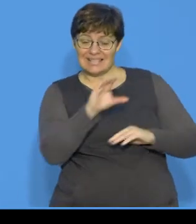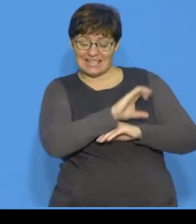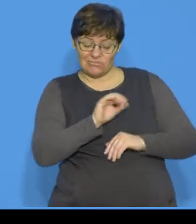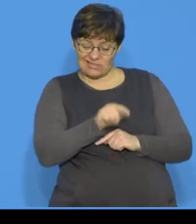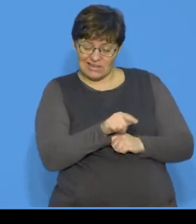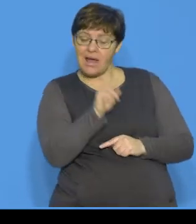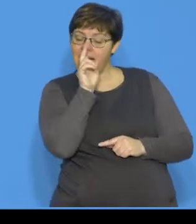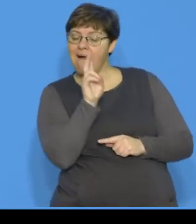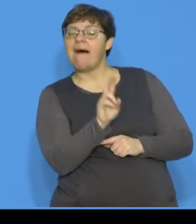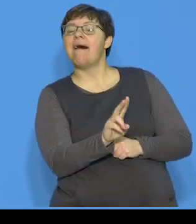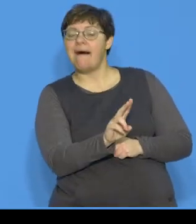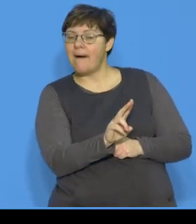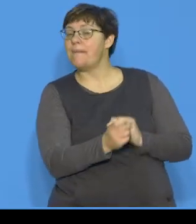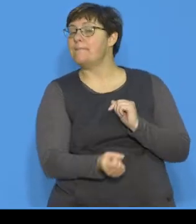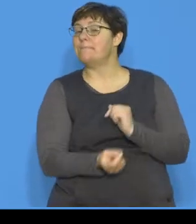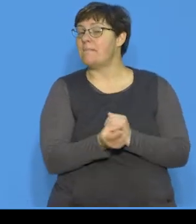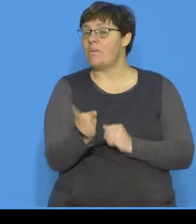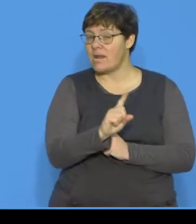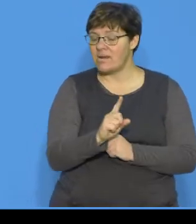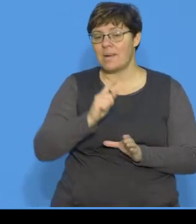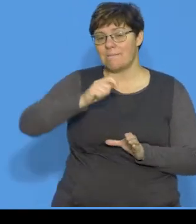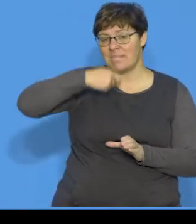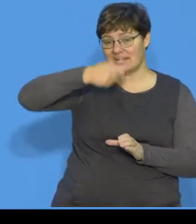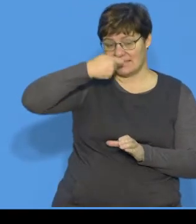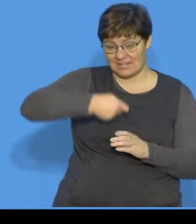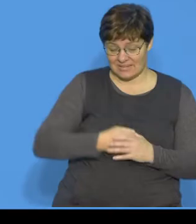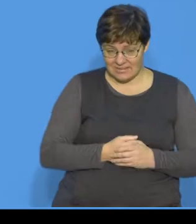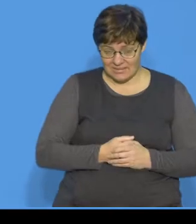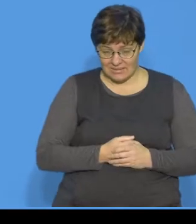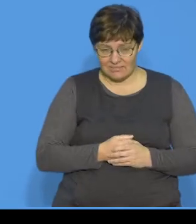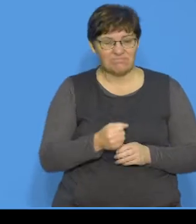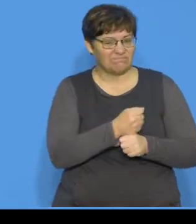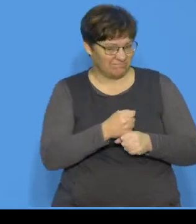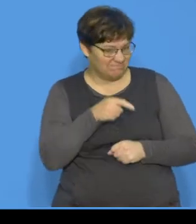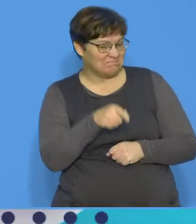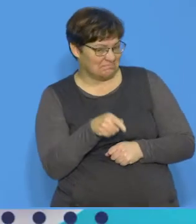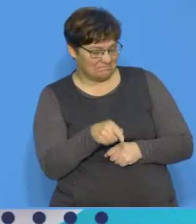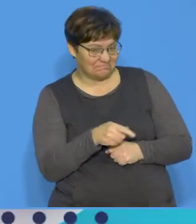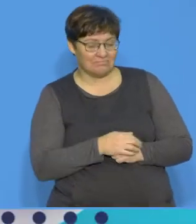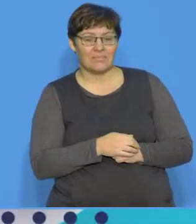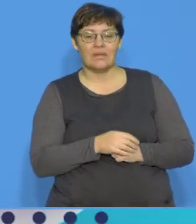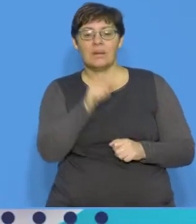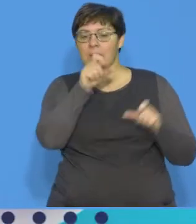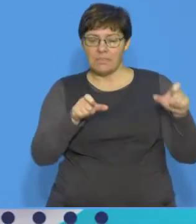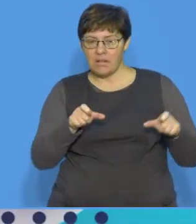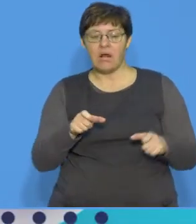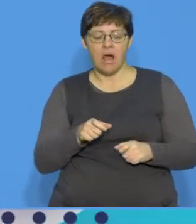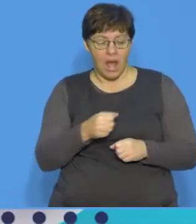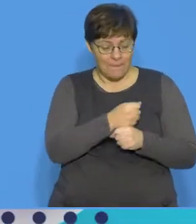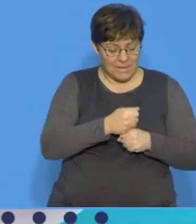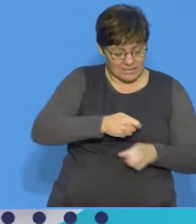the rise of medicine. We started to see that people could live